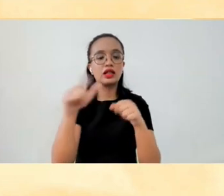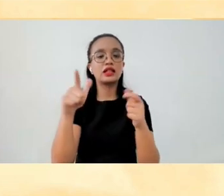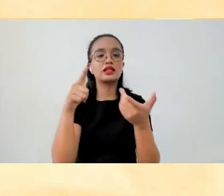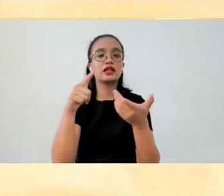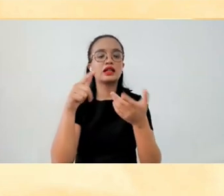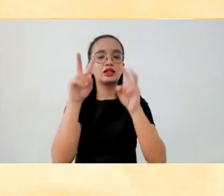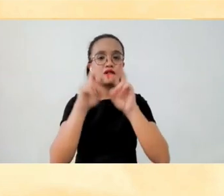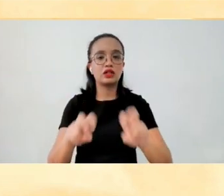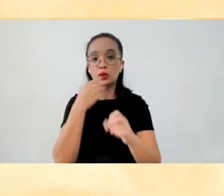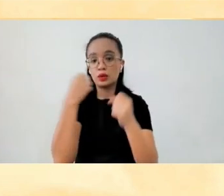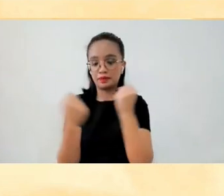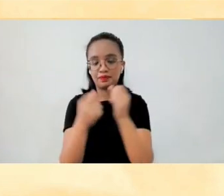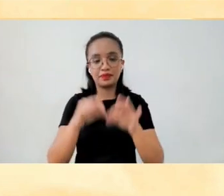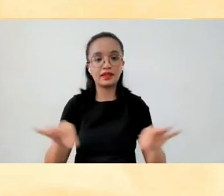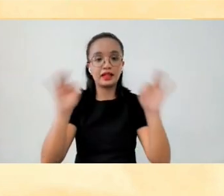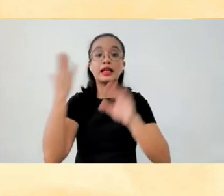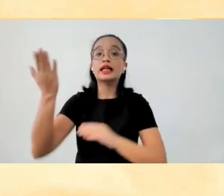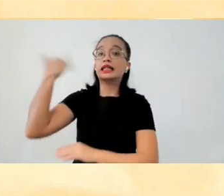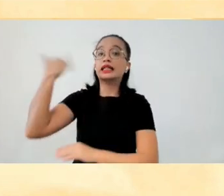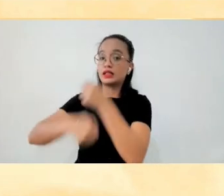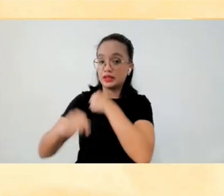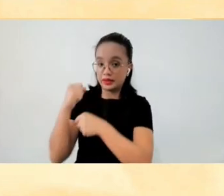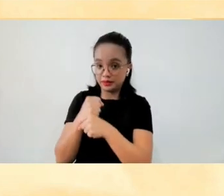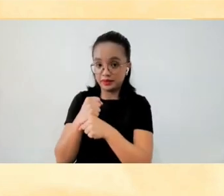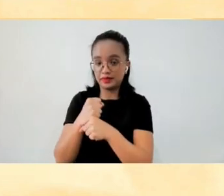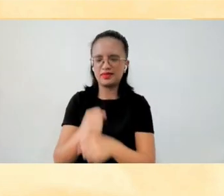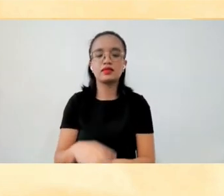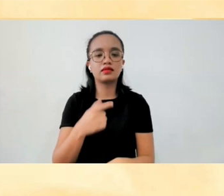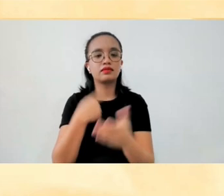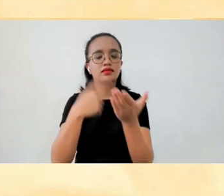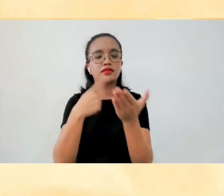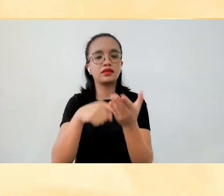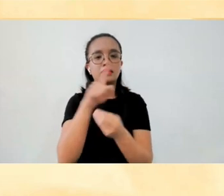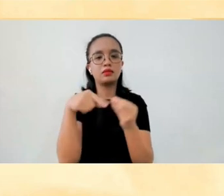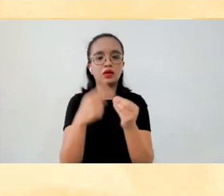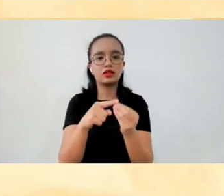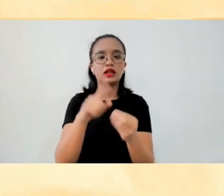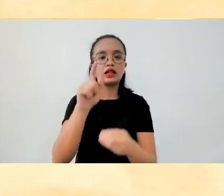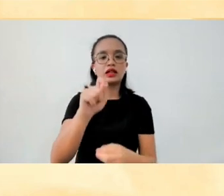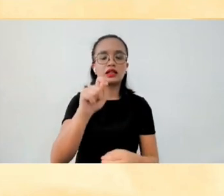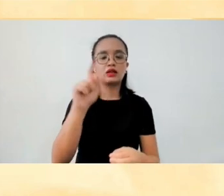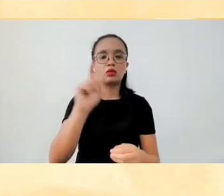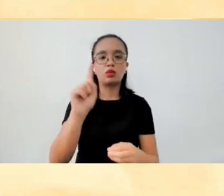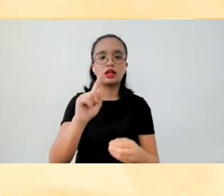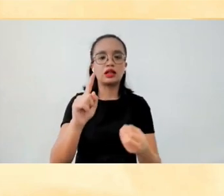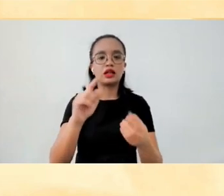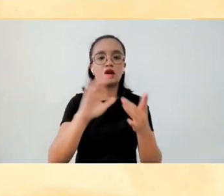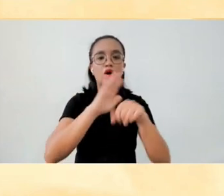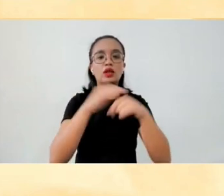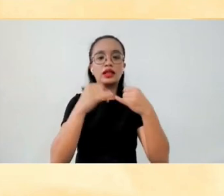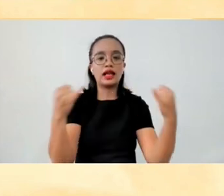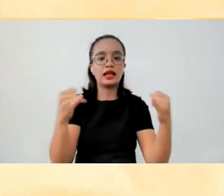UNICEF. Last year, I talk about Telepsych platform, the remote counseling for